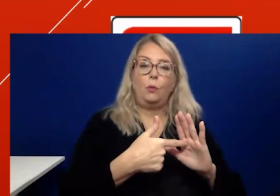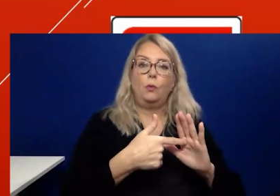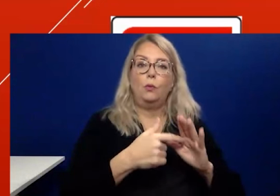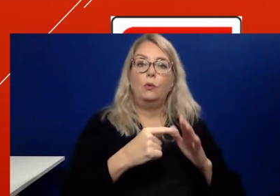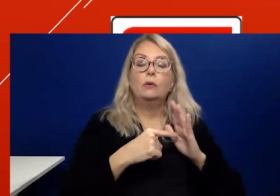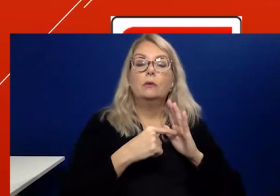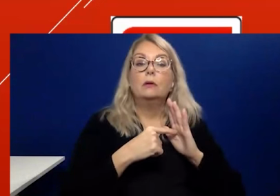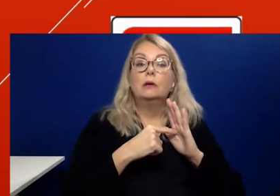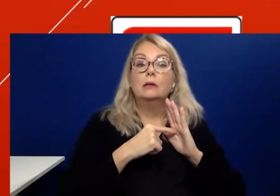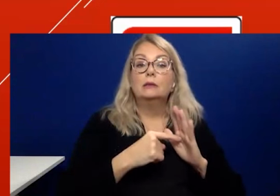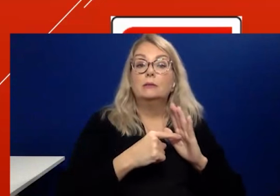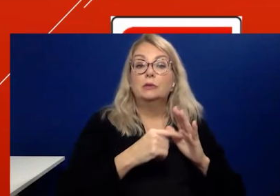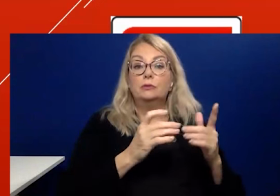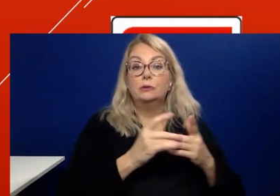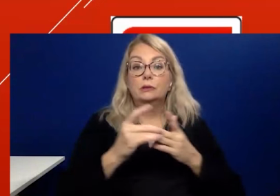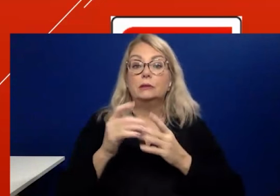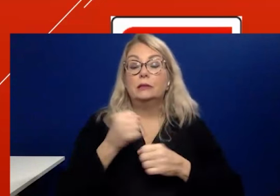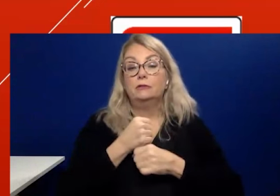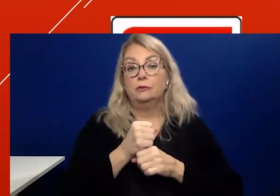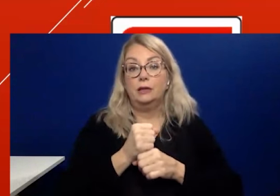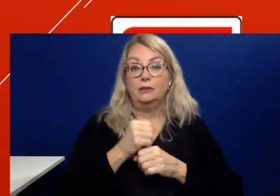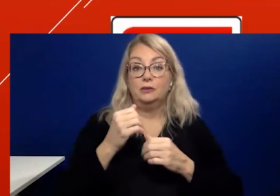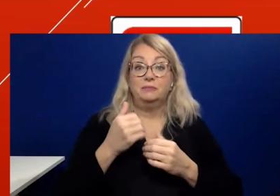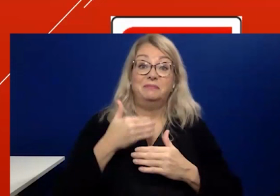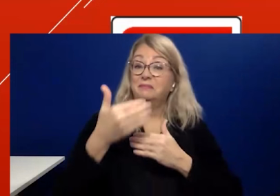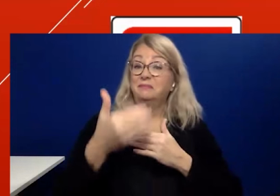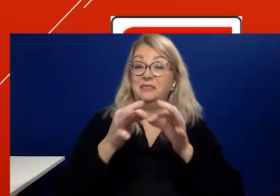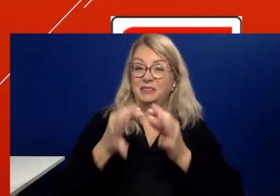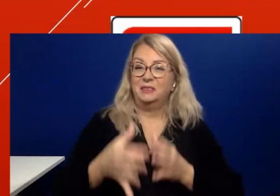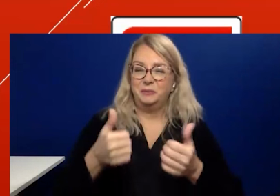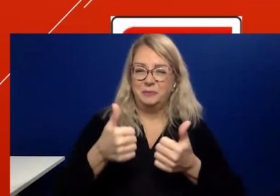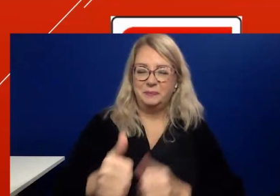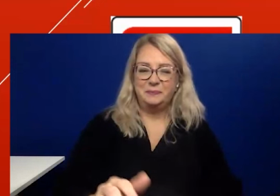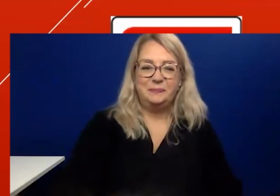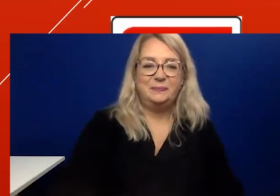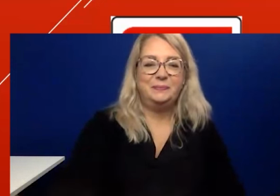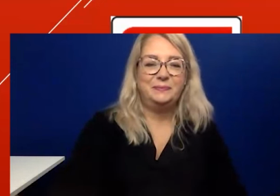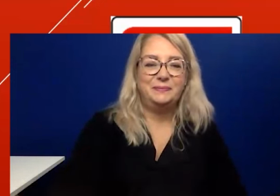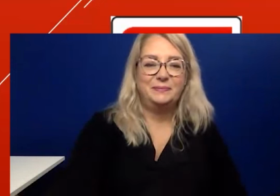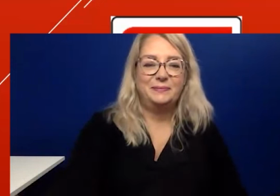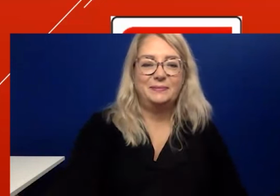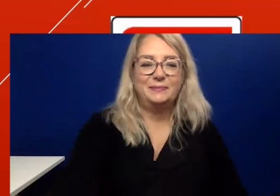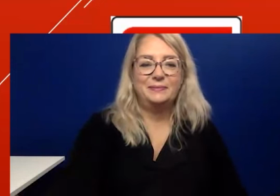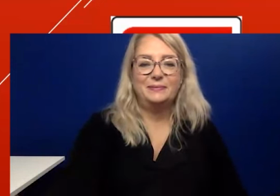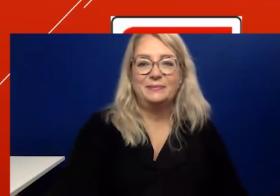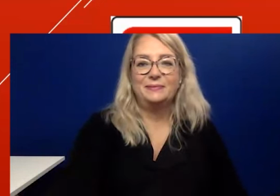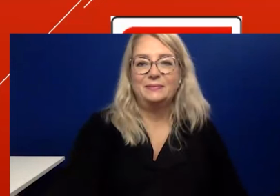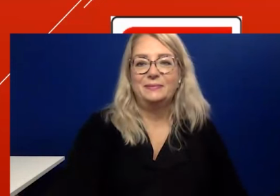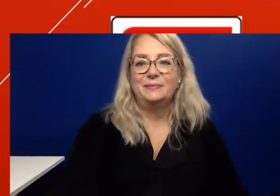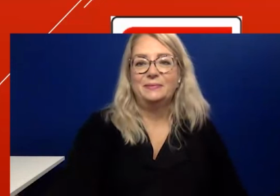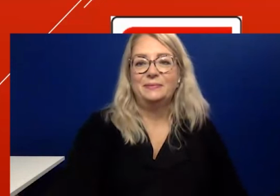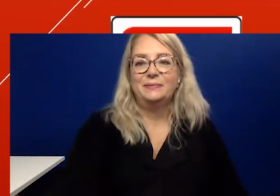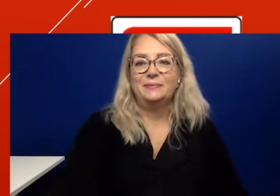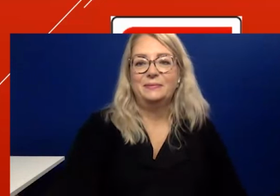falls right into creation. I know CBE today way better than I knew it from a